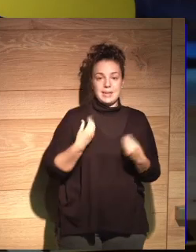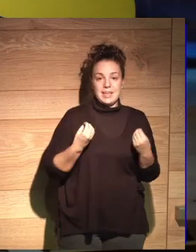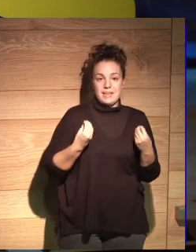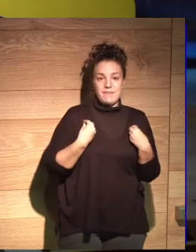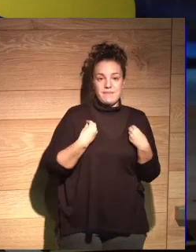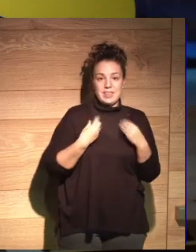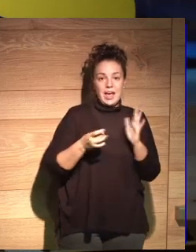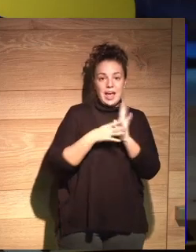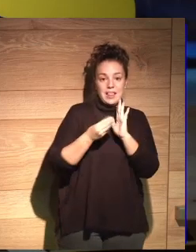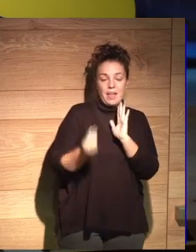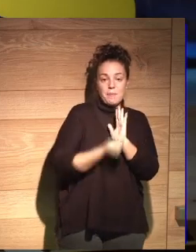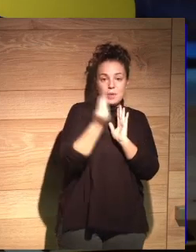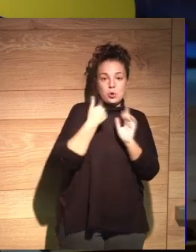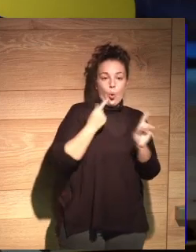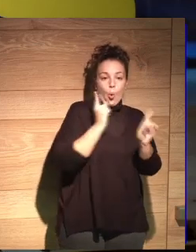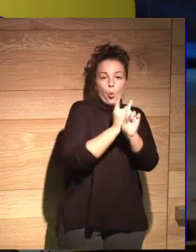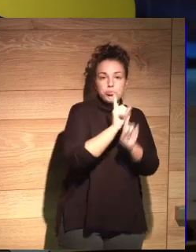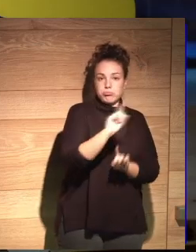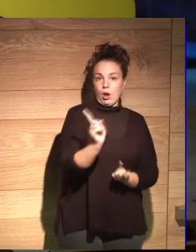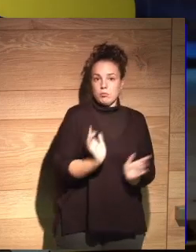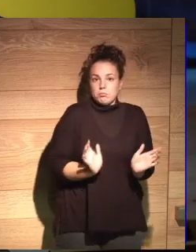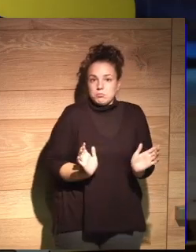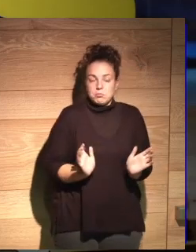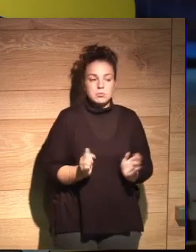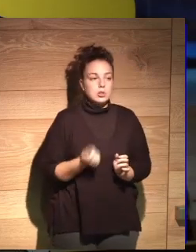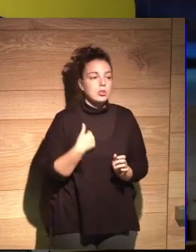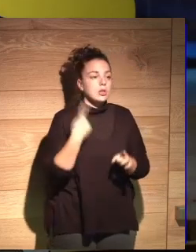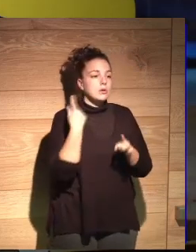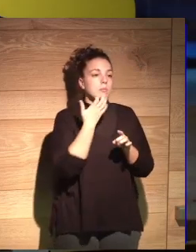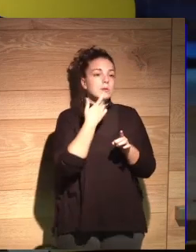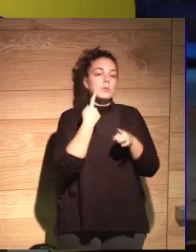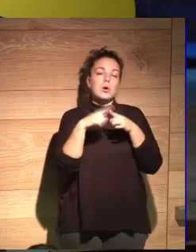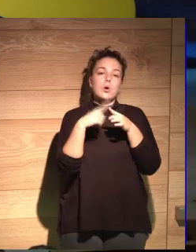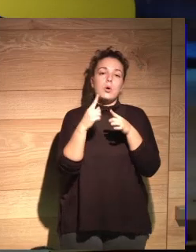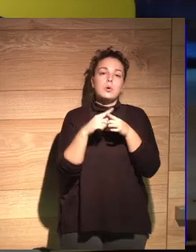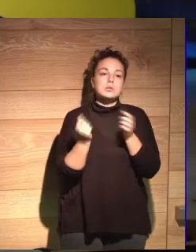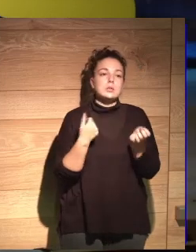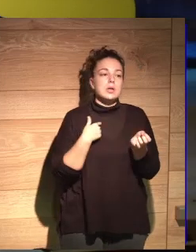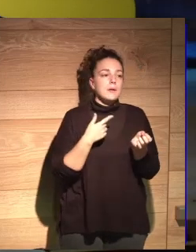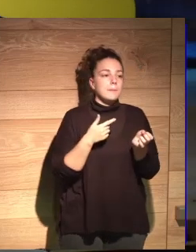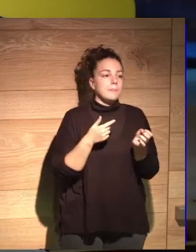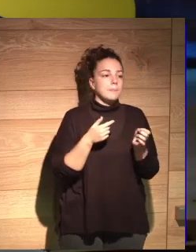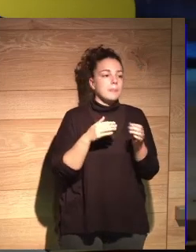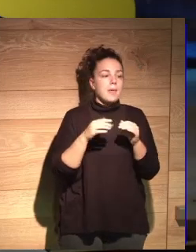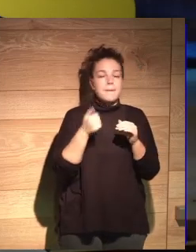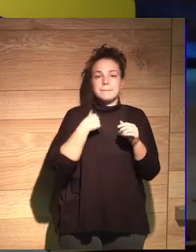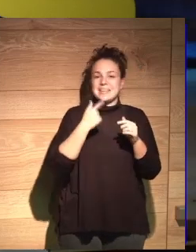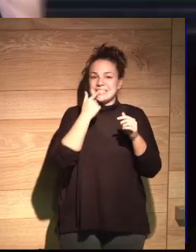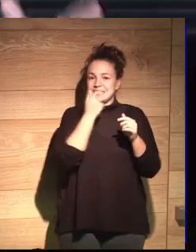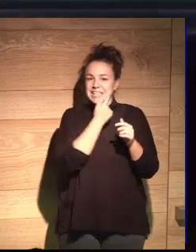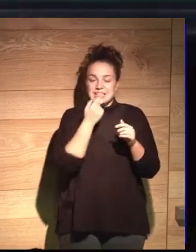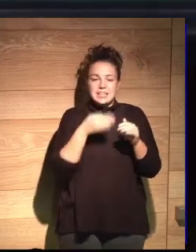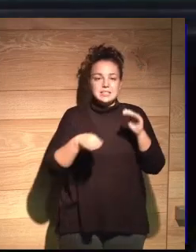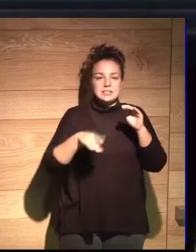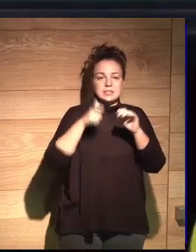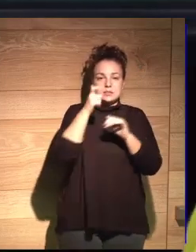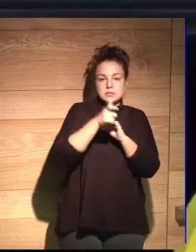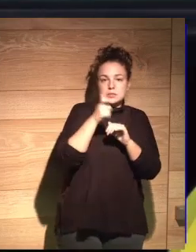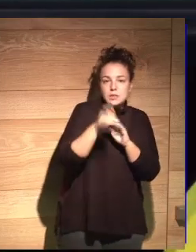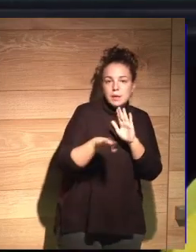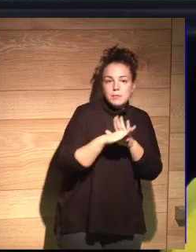life. Therefore, anything that will allow me to maintain or recover for my